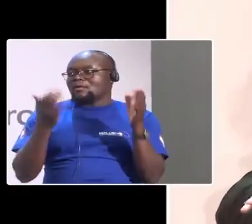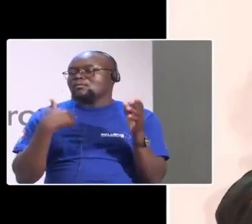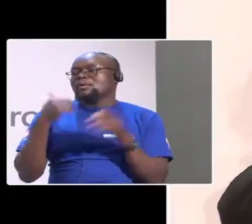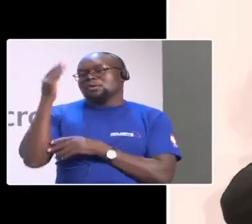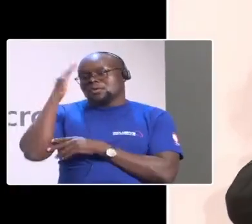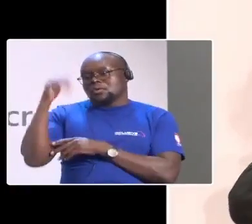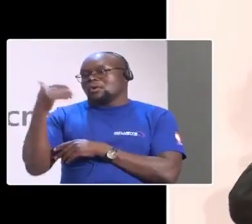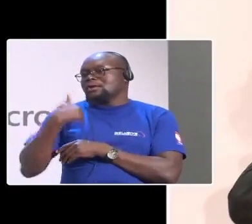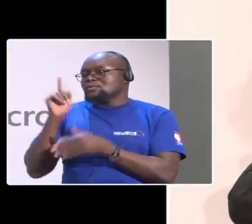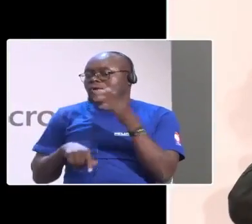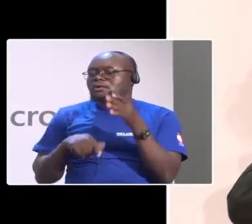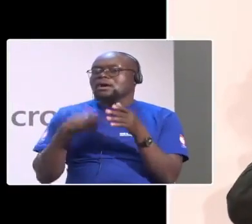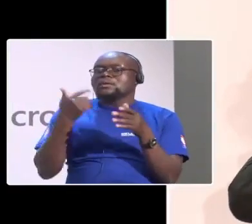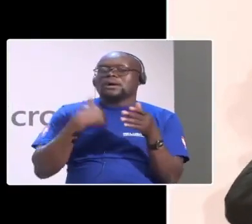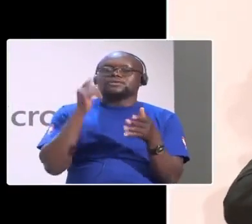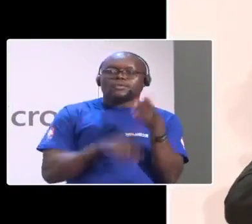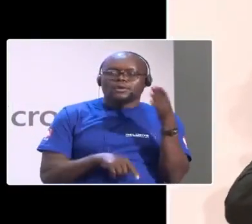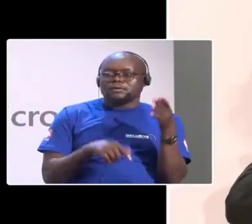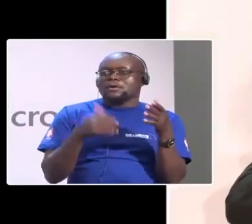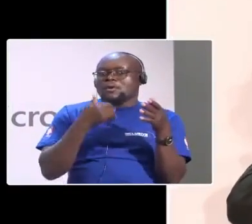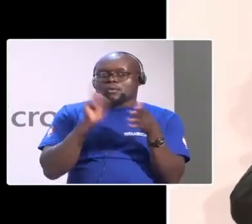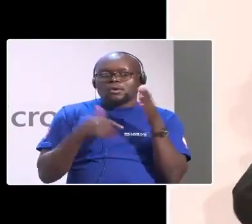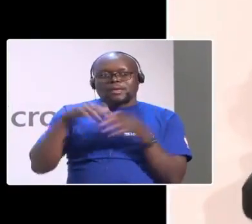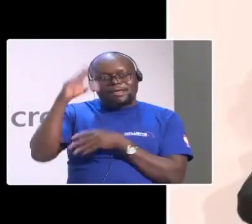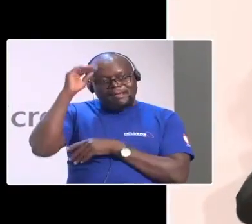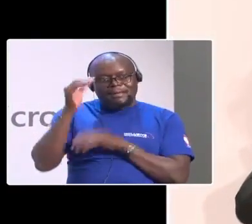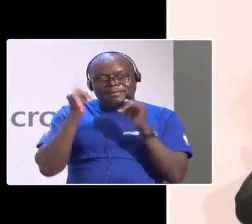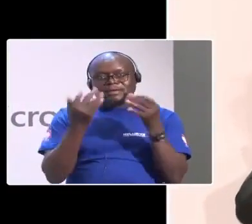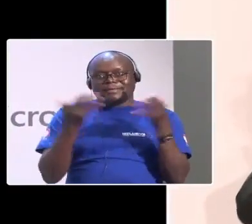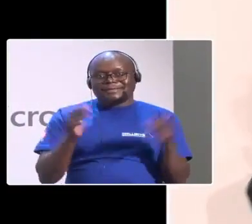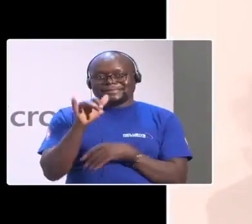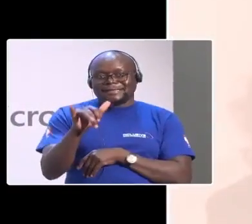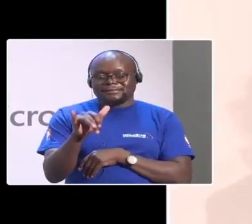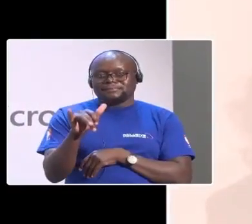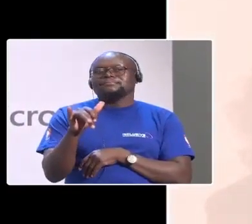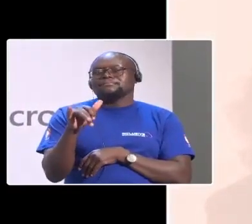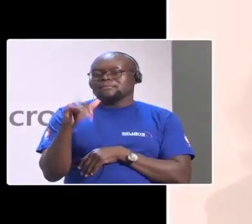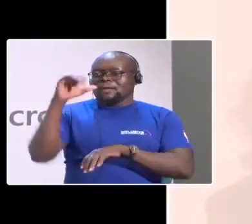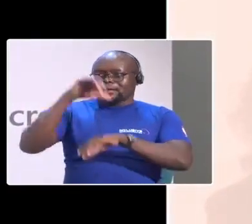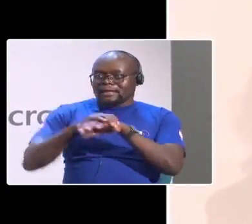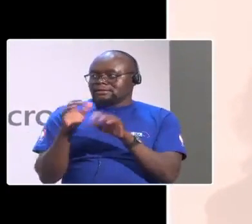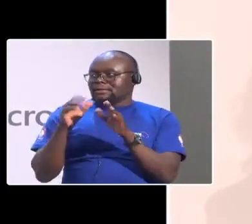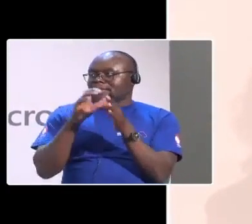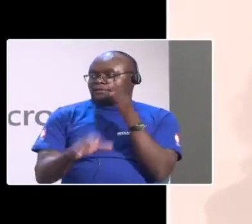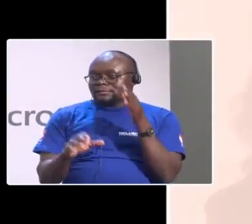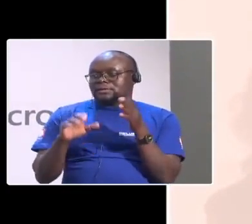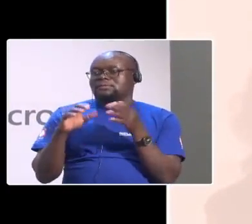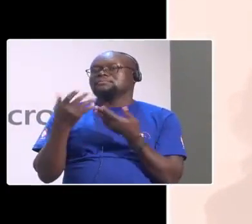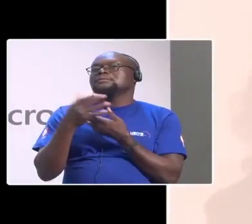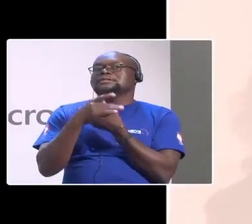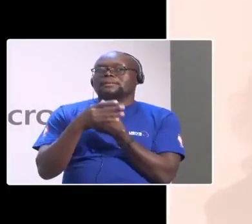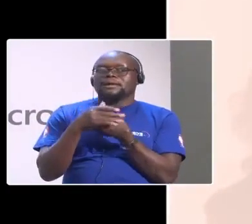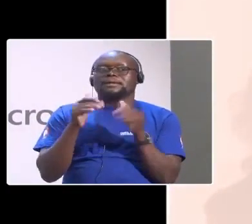worked and what hasn't worked. But what we have learned more than anything is that just because you have a chapter in Germany, in the DOC